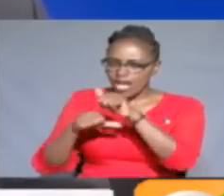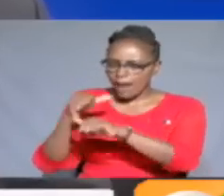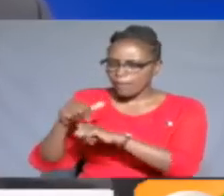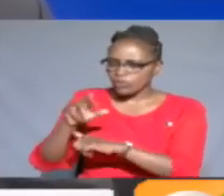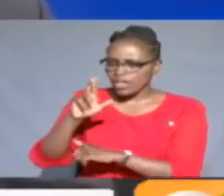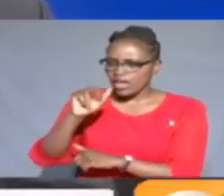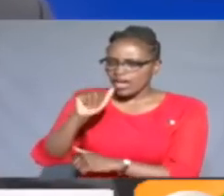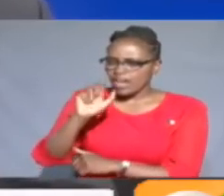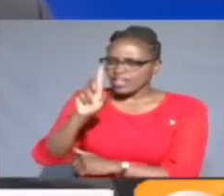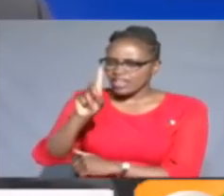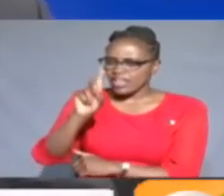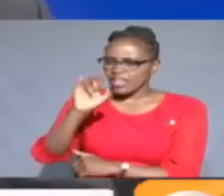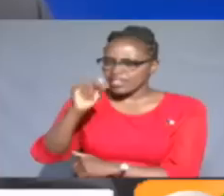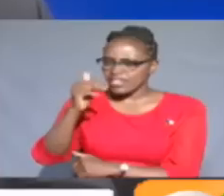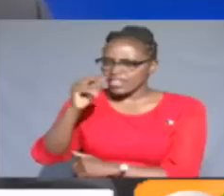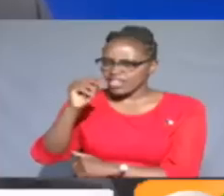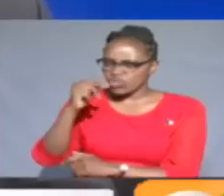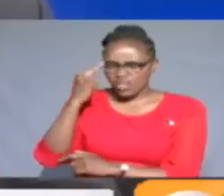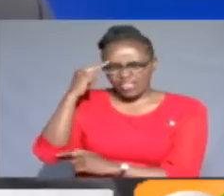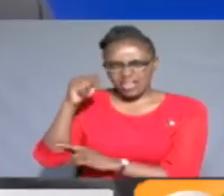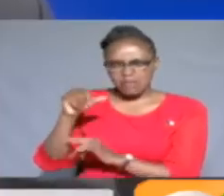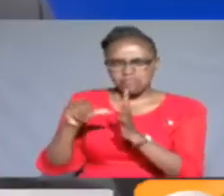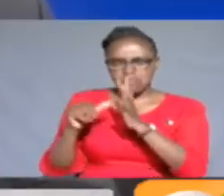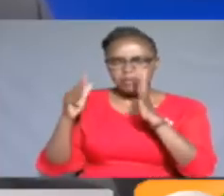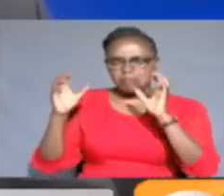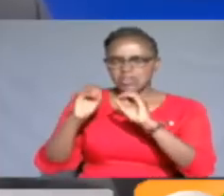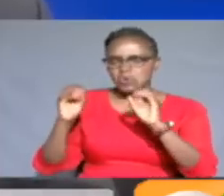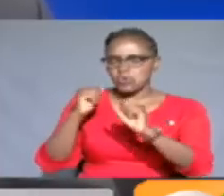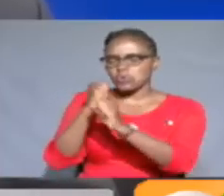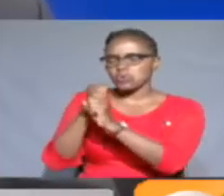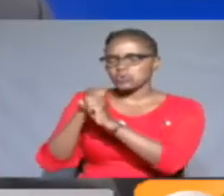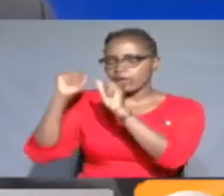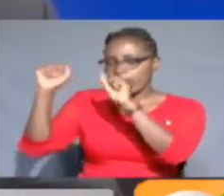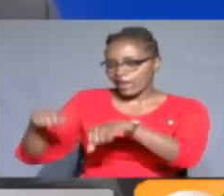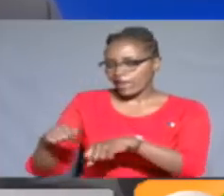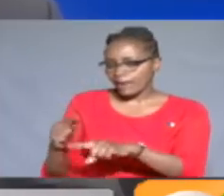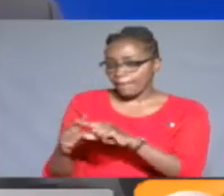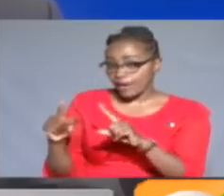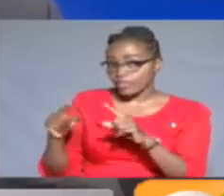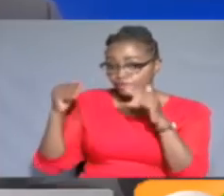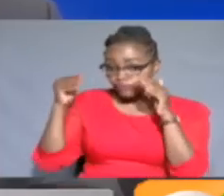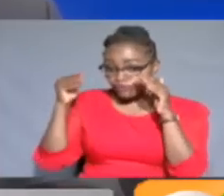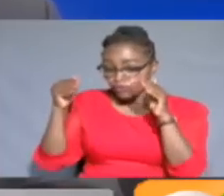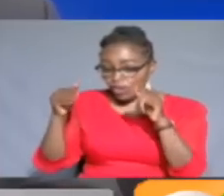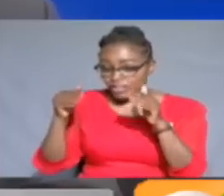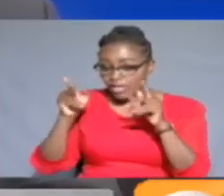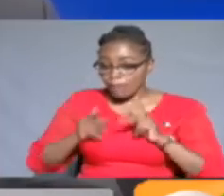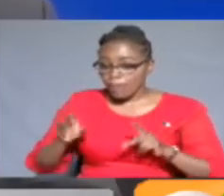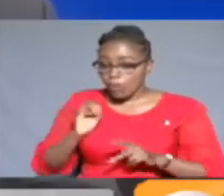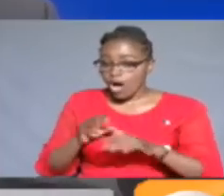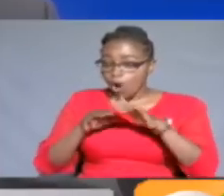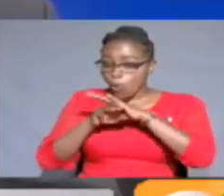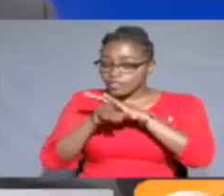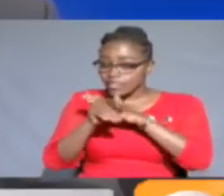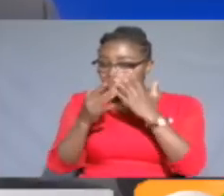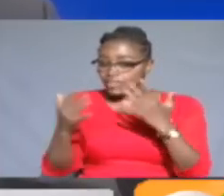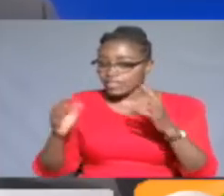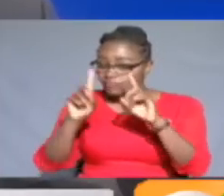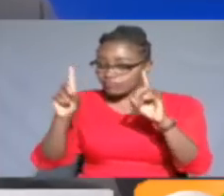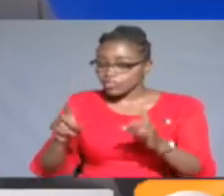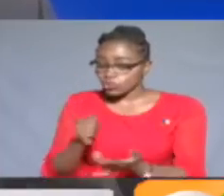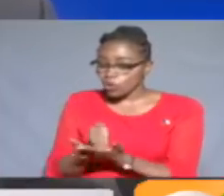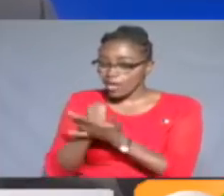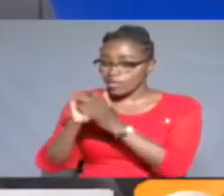Yeah. But I don't think that is a big problem. That we can do. What we should look at, can our people access these things to help